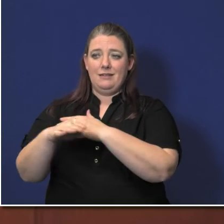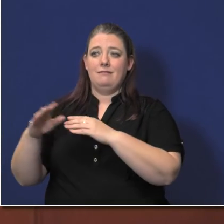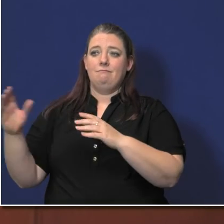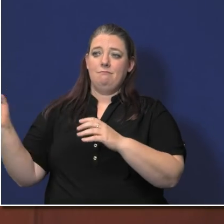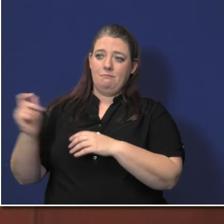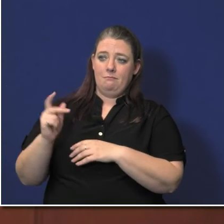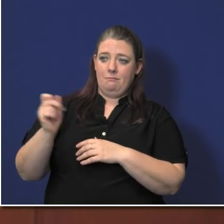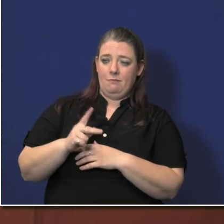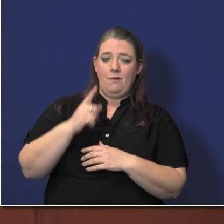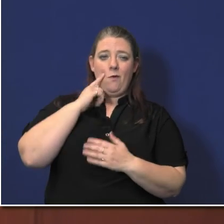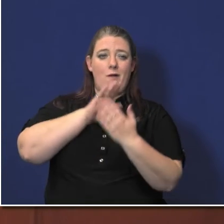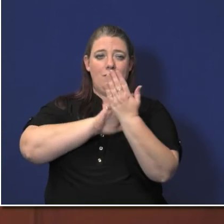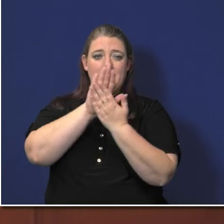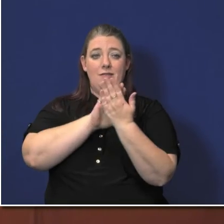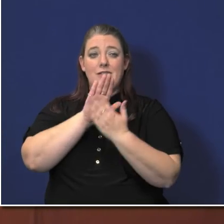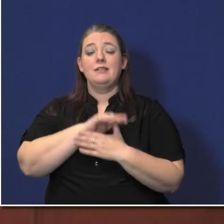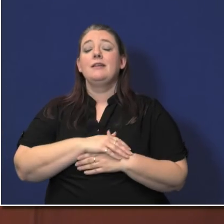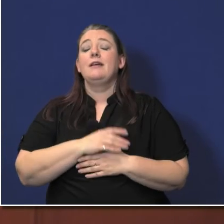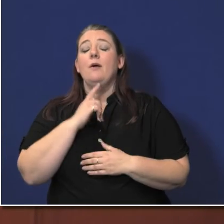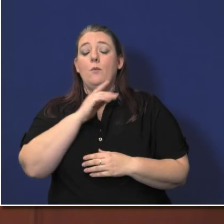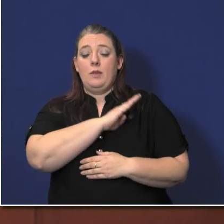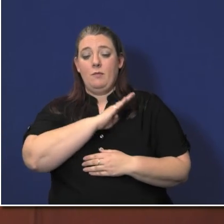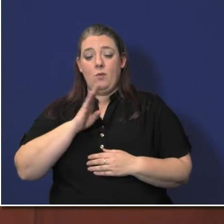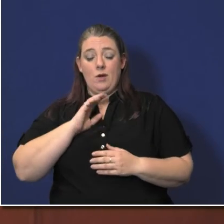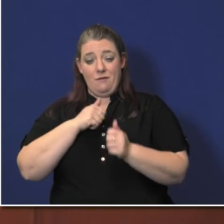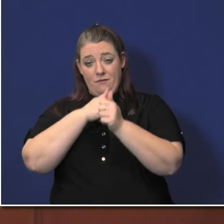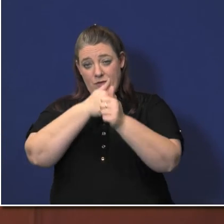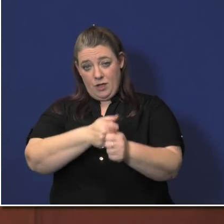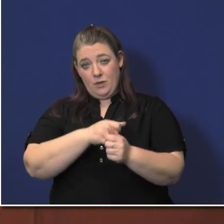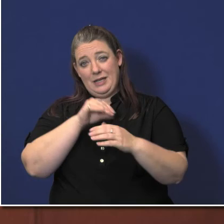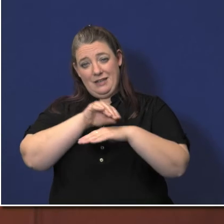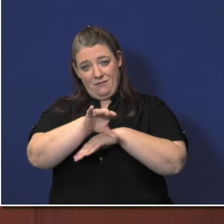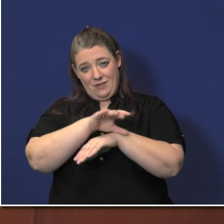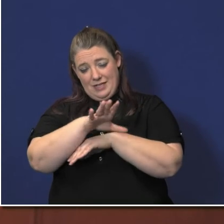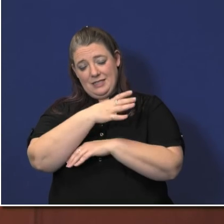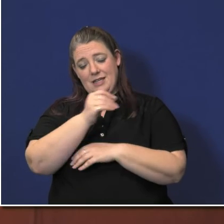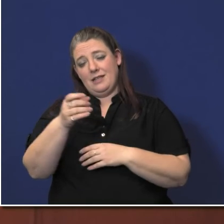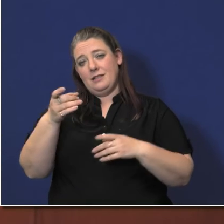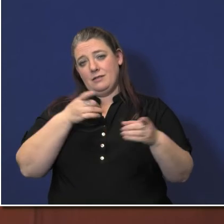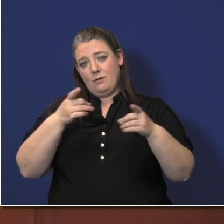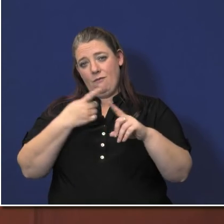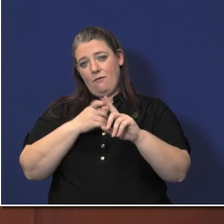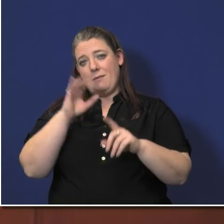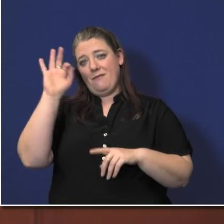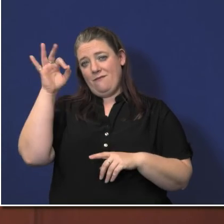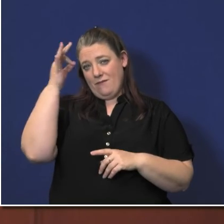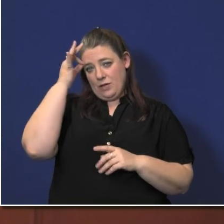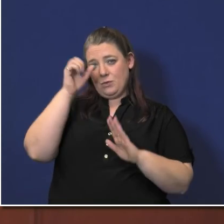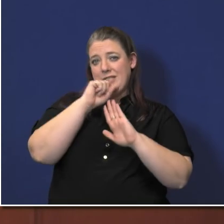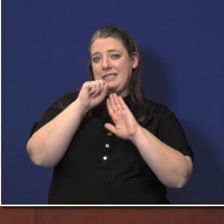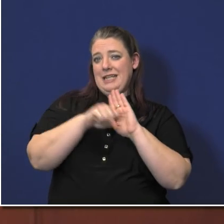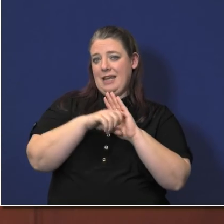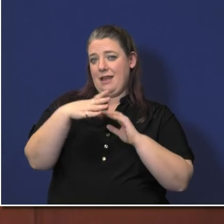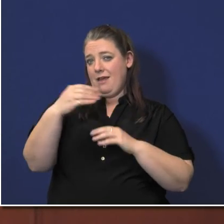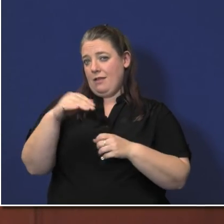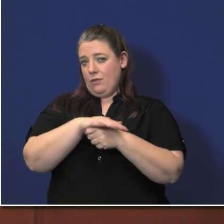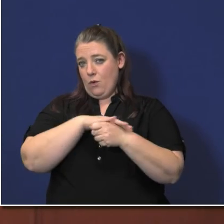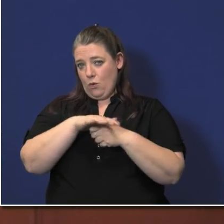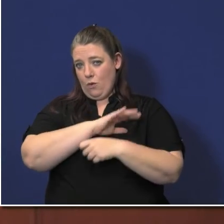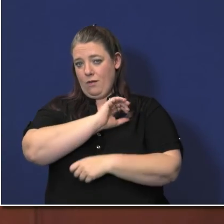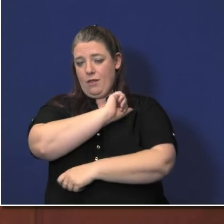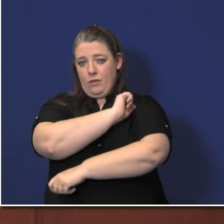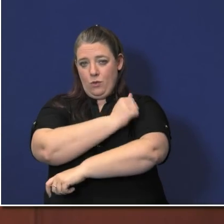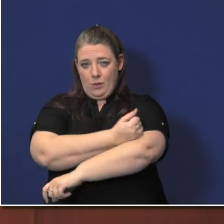future. Whereas the board and administration are following advice and directives from federal, state, and local authorities in responding